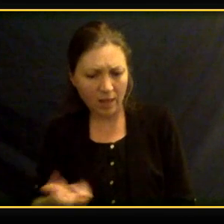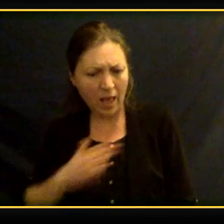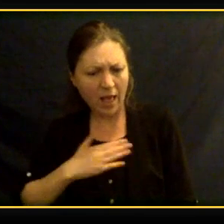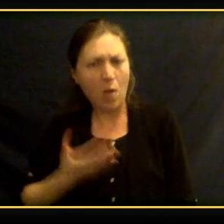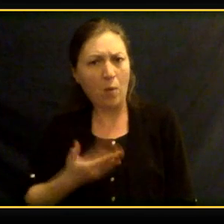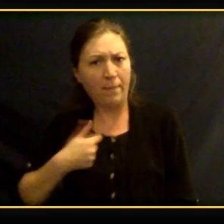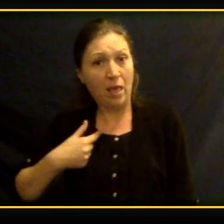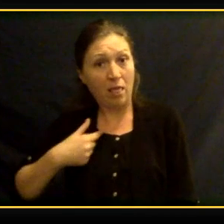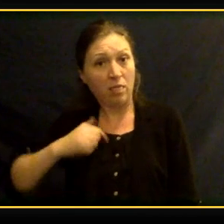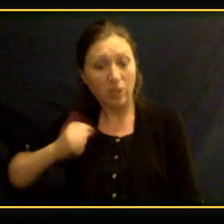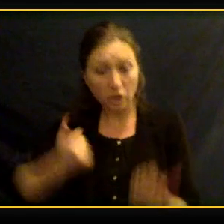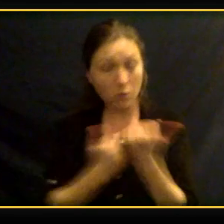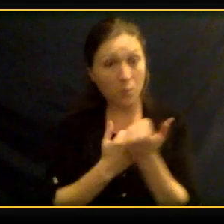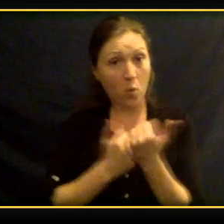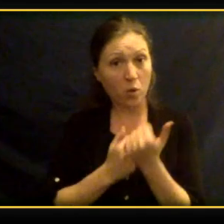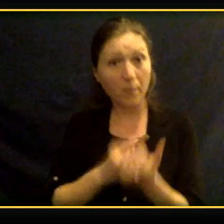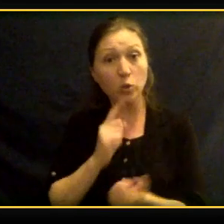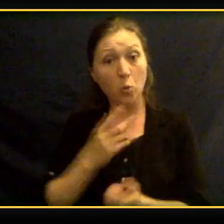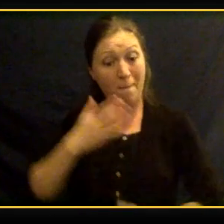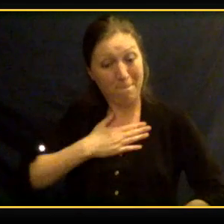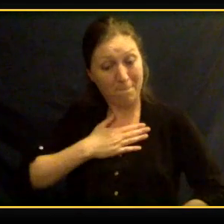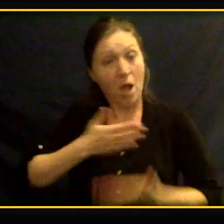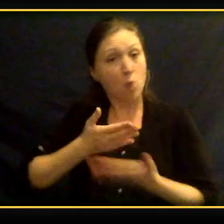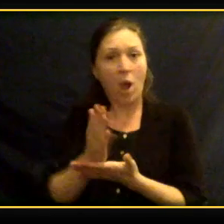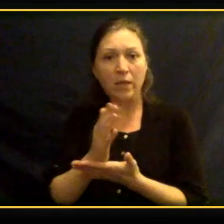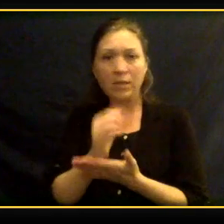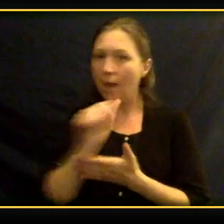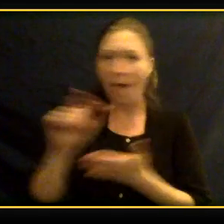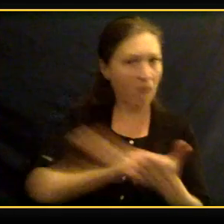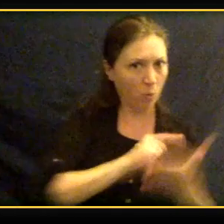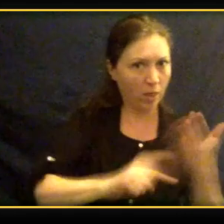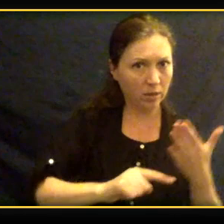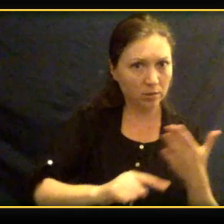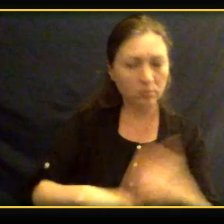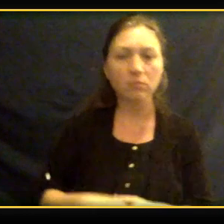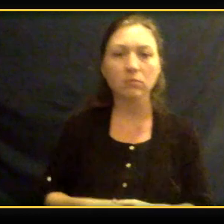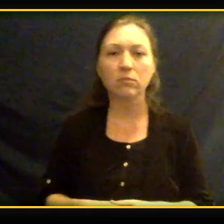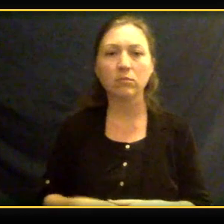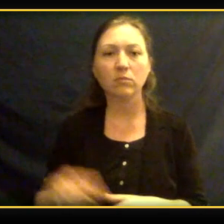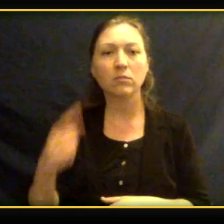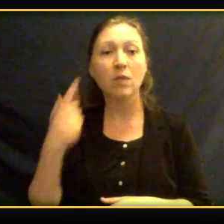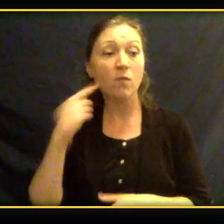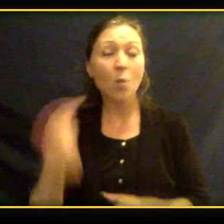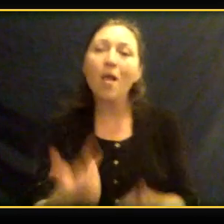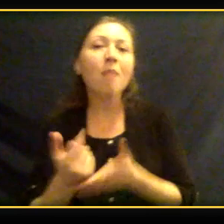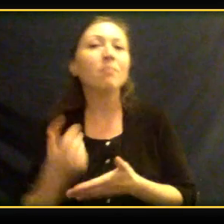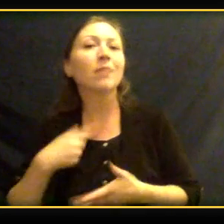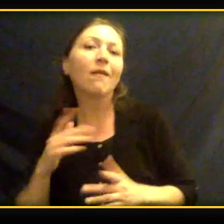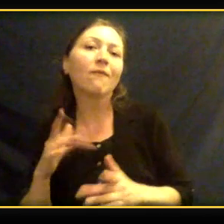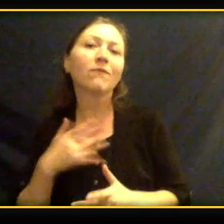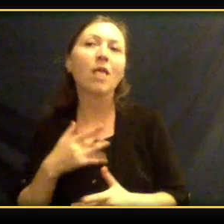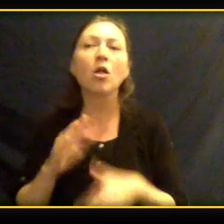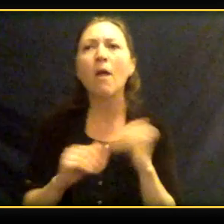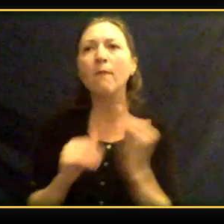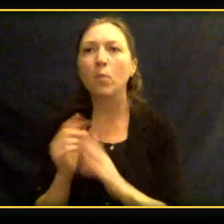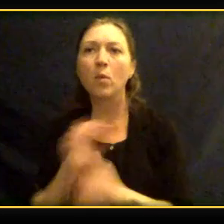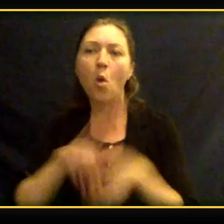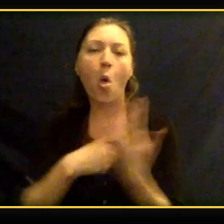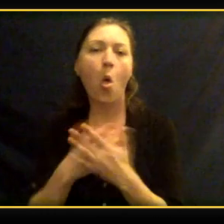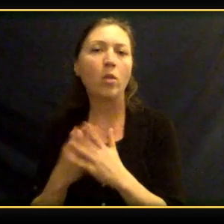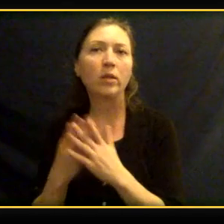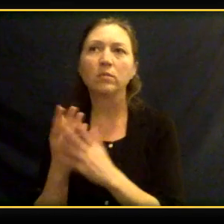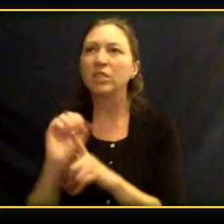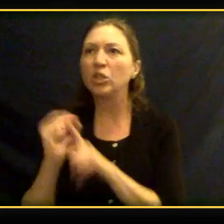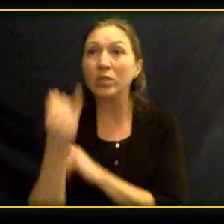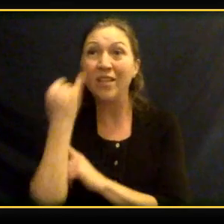civil rights were never being violated. For helping me feel comfortable in all situations, that if I needed to, I had some legal recourse